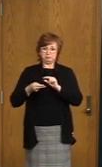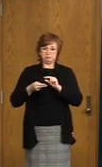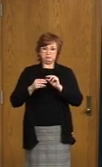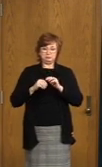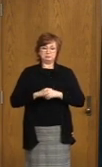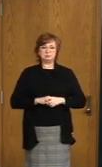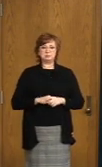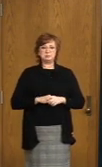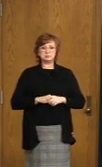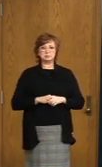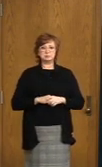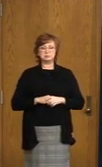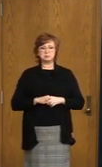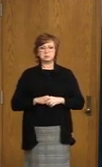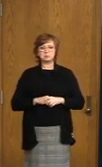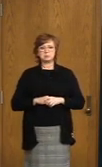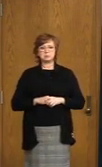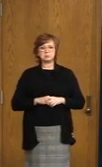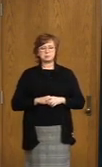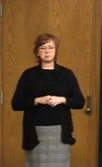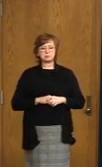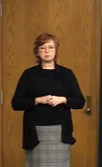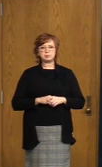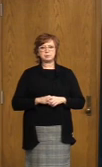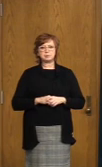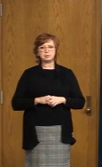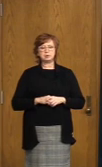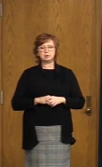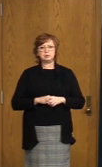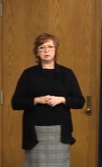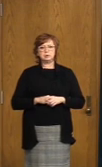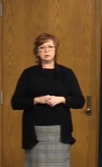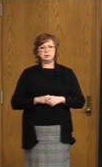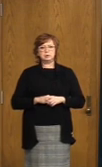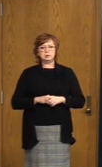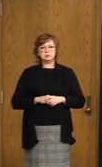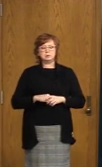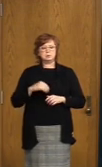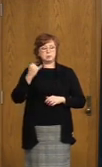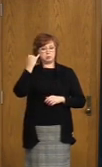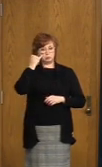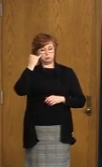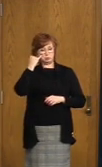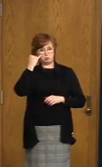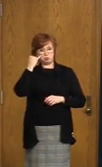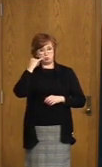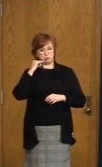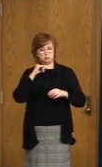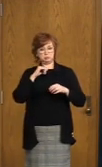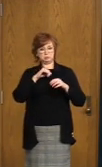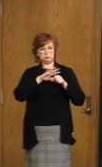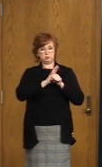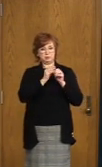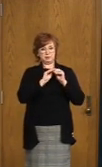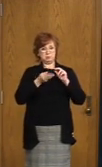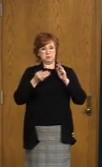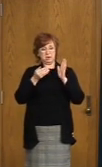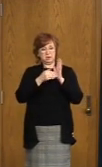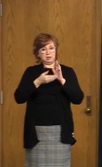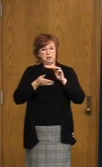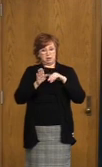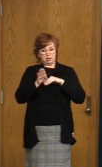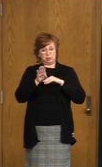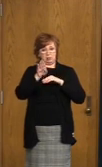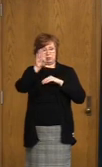making measures more stringent would always be an option, unfortunately, if our case numbers went up, that has to be balanced against the